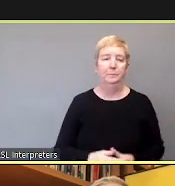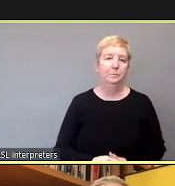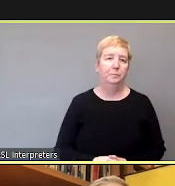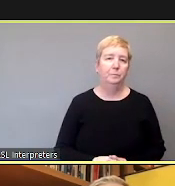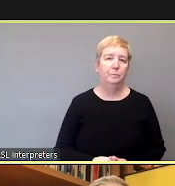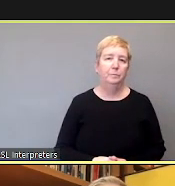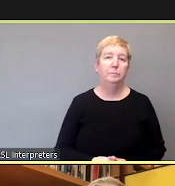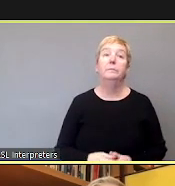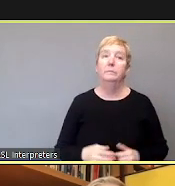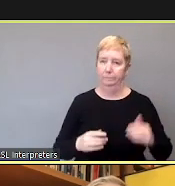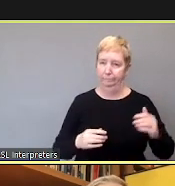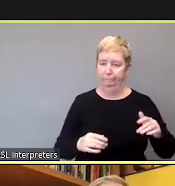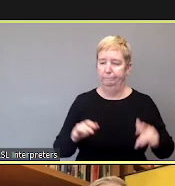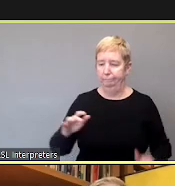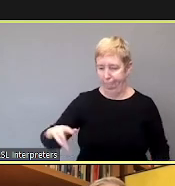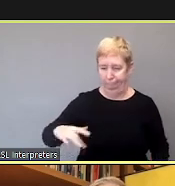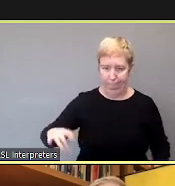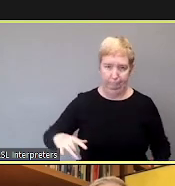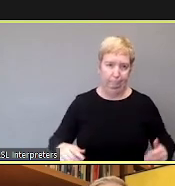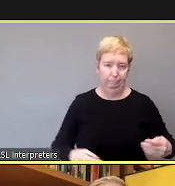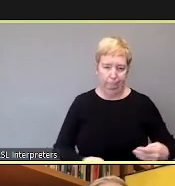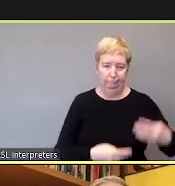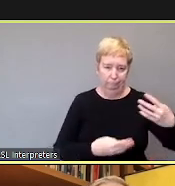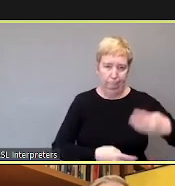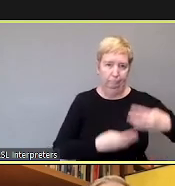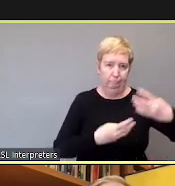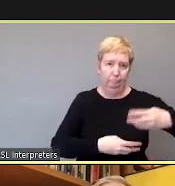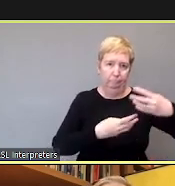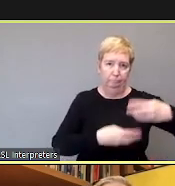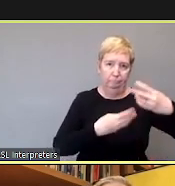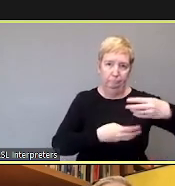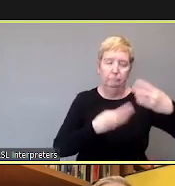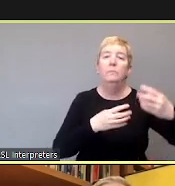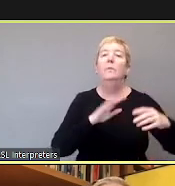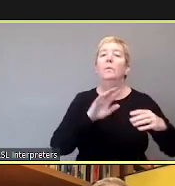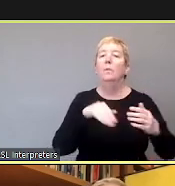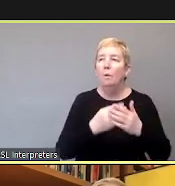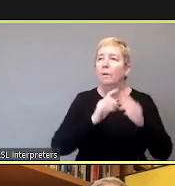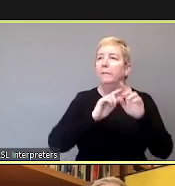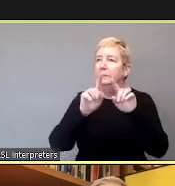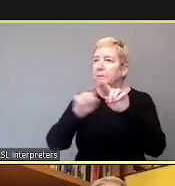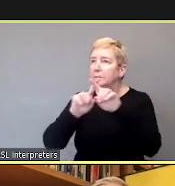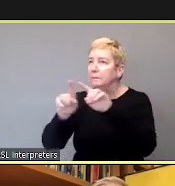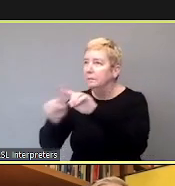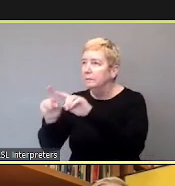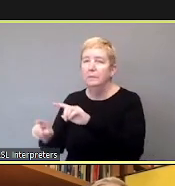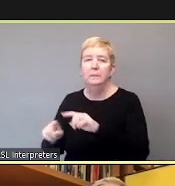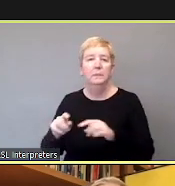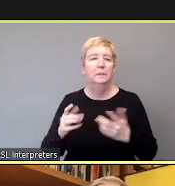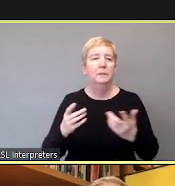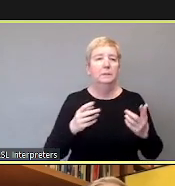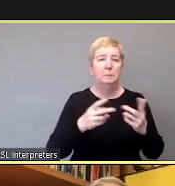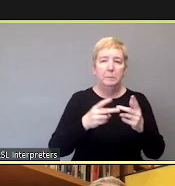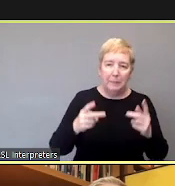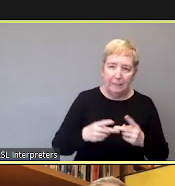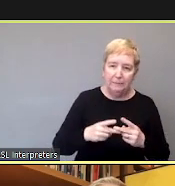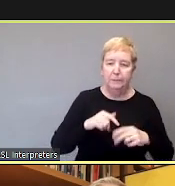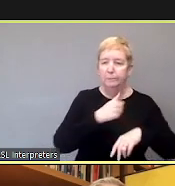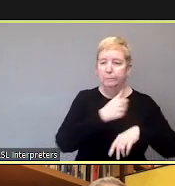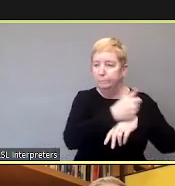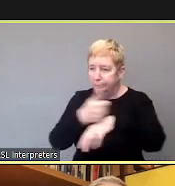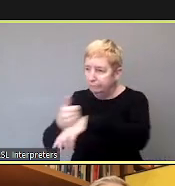you scroll down, and what you see is all the different sites in New Mexico with the